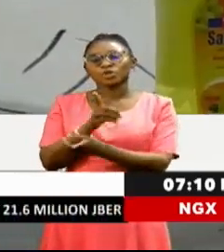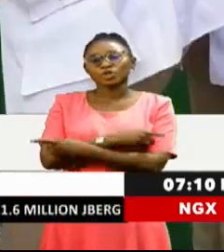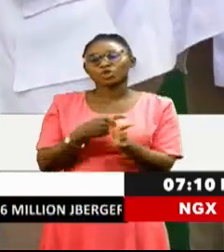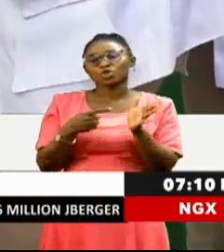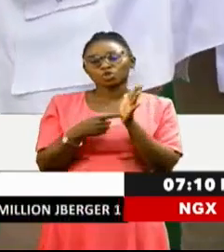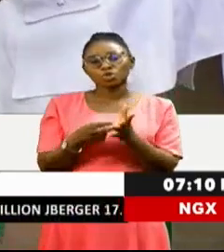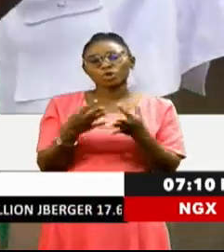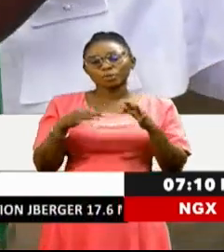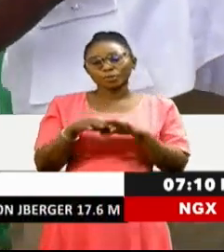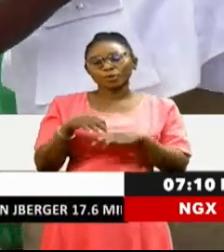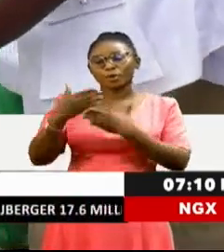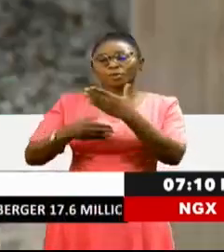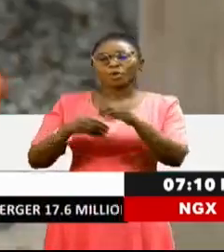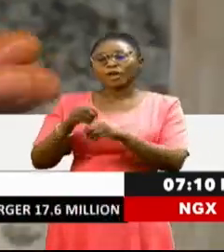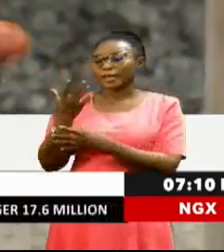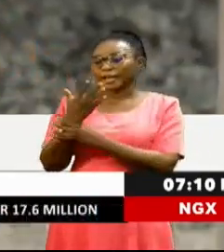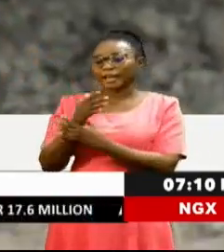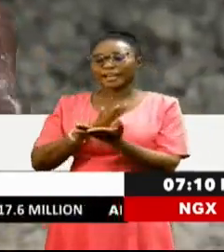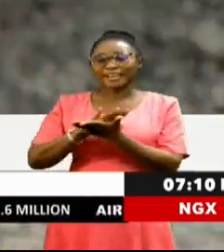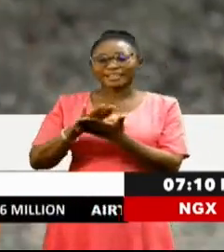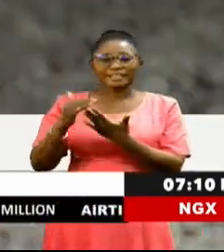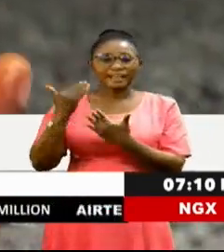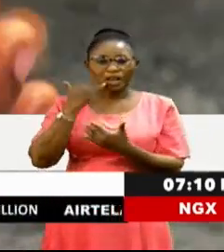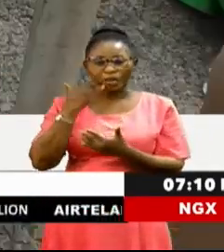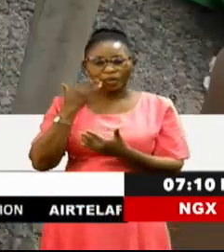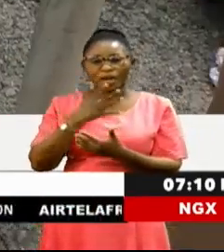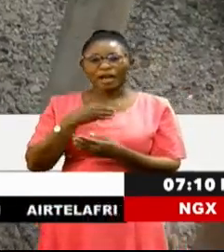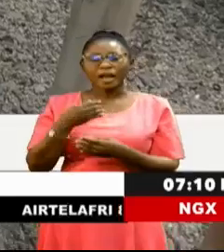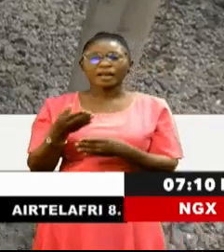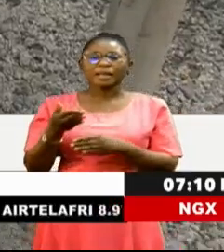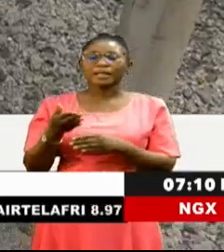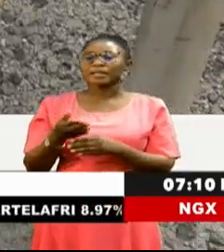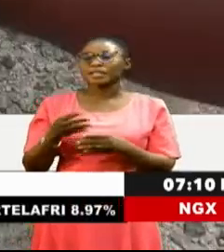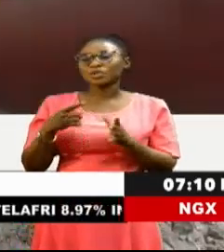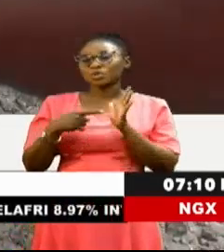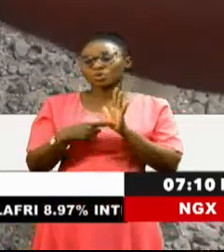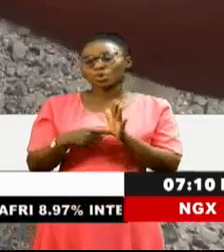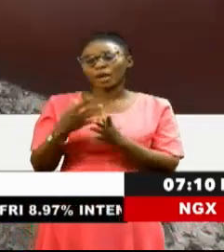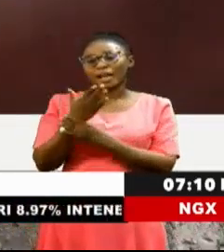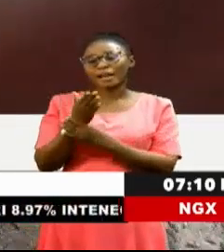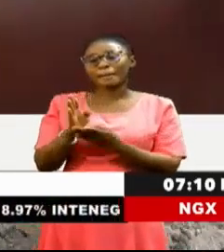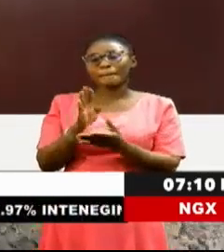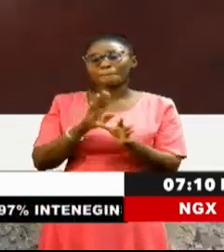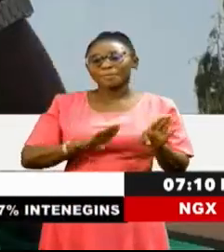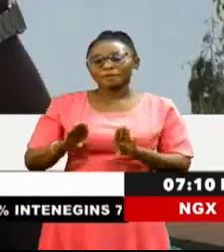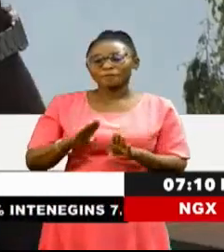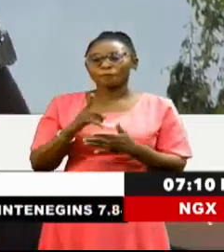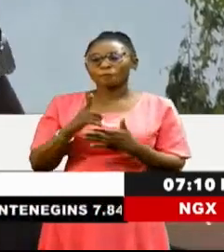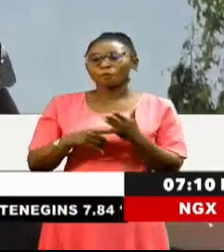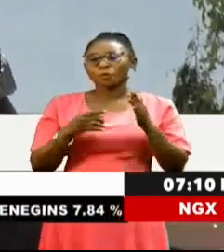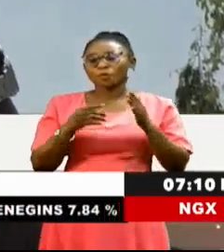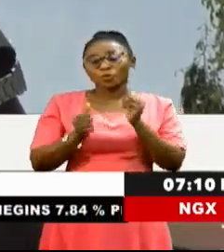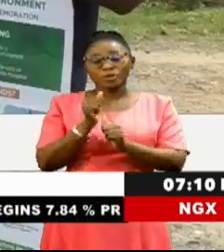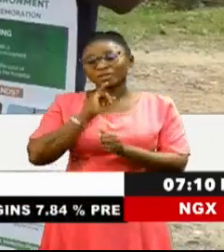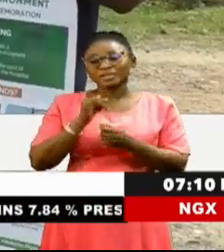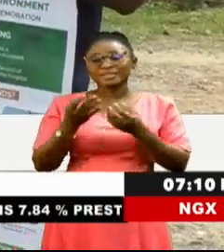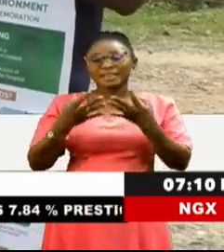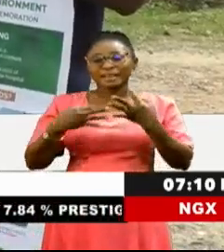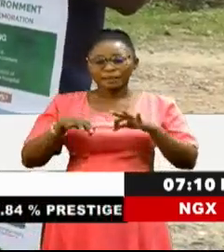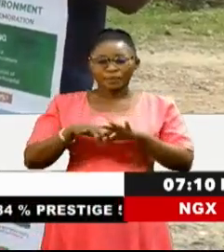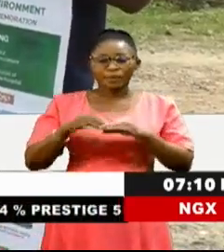significant progress in hand hygiene awareness and improving hand hygiene behaviors, which remains crucial